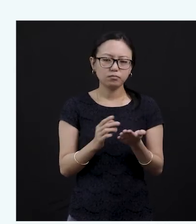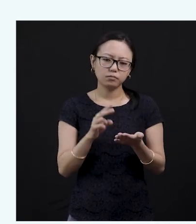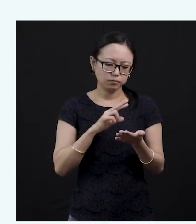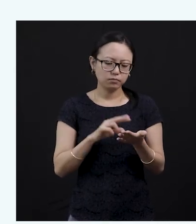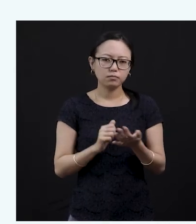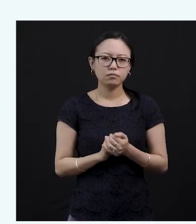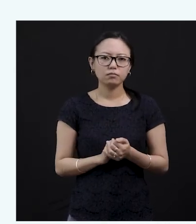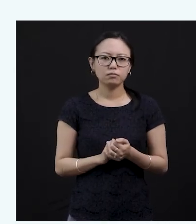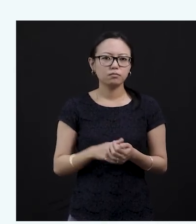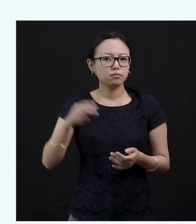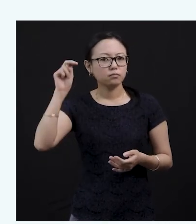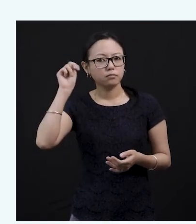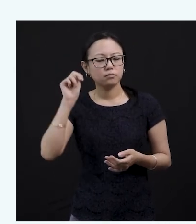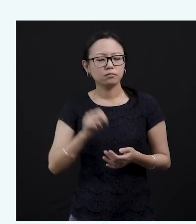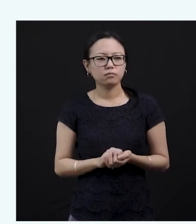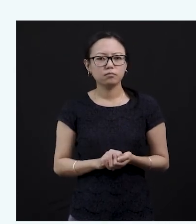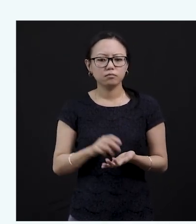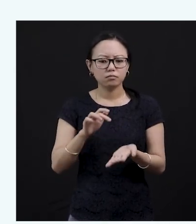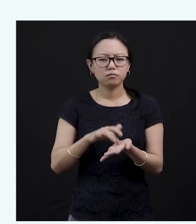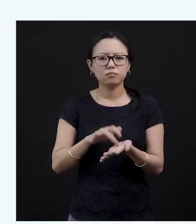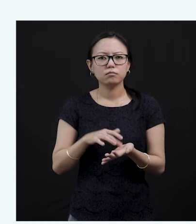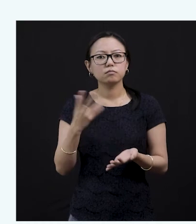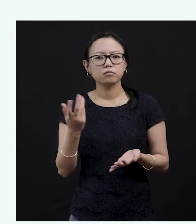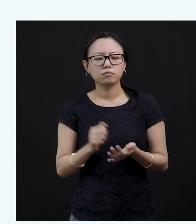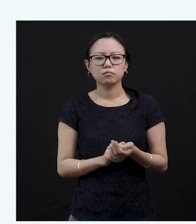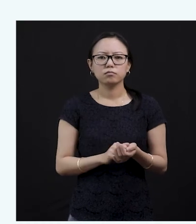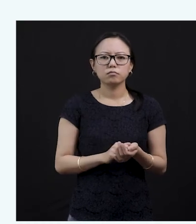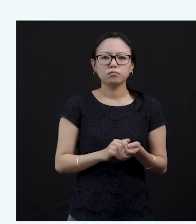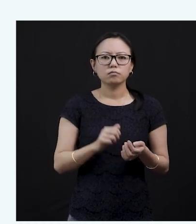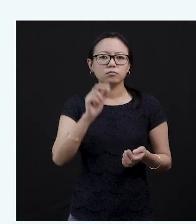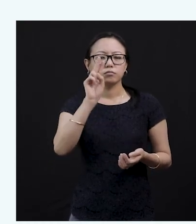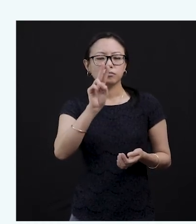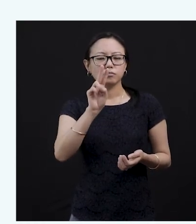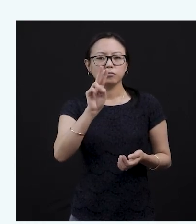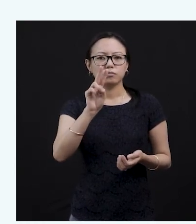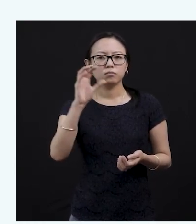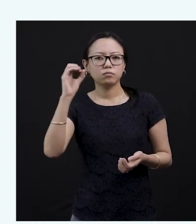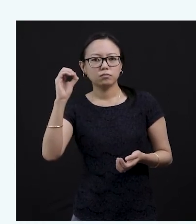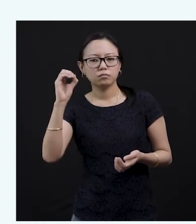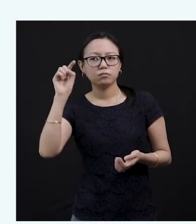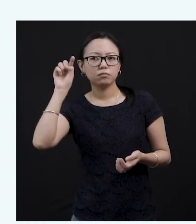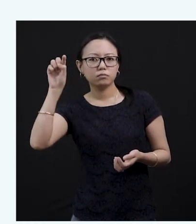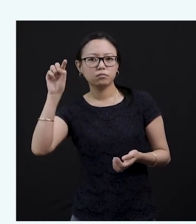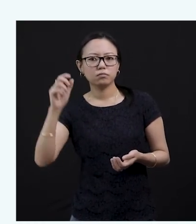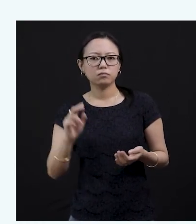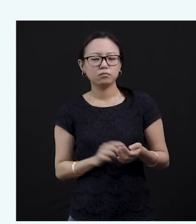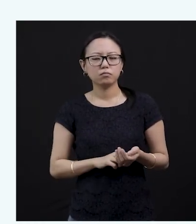Okay, so Nagaland falls from 20 degree north to 28 degree